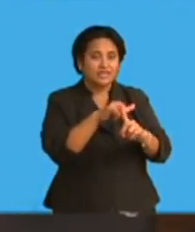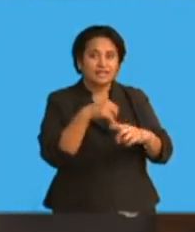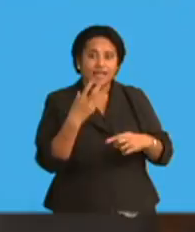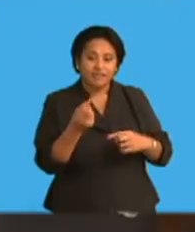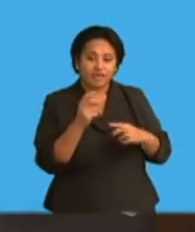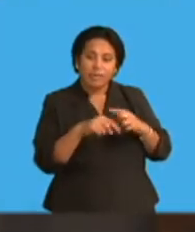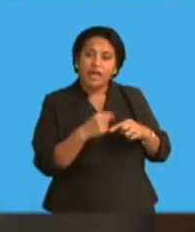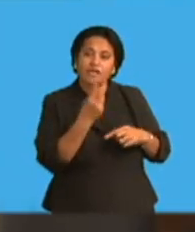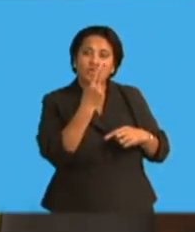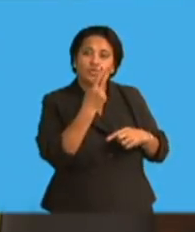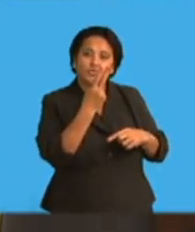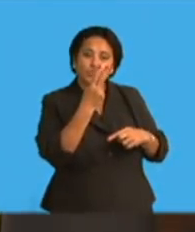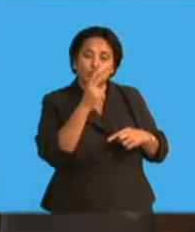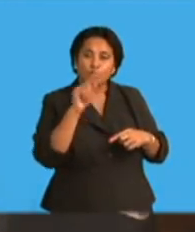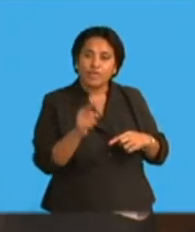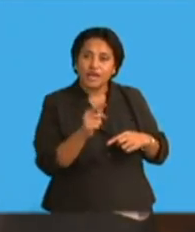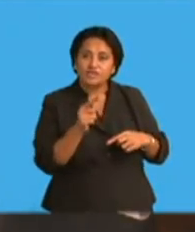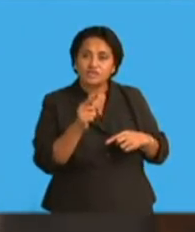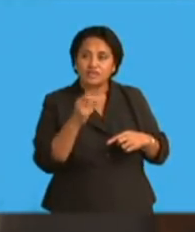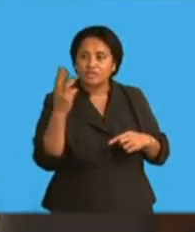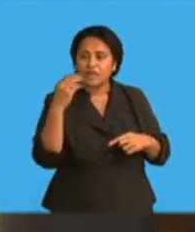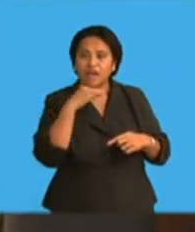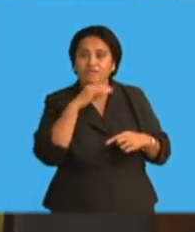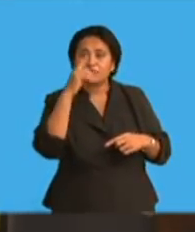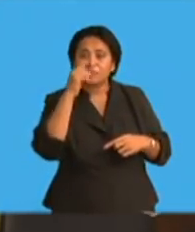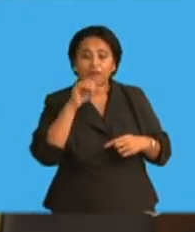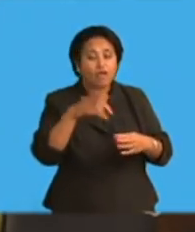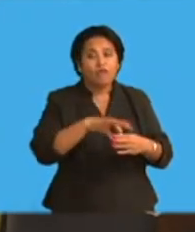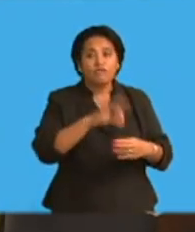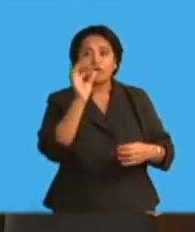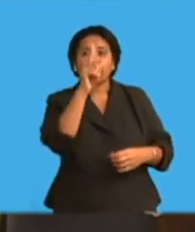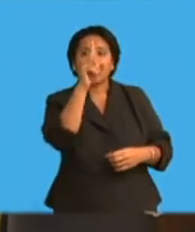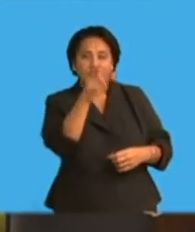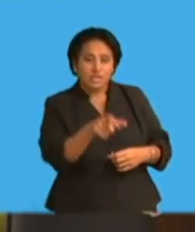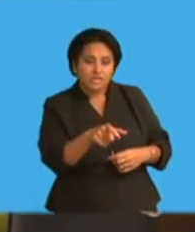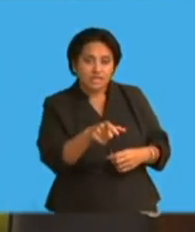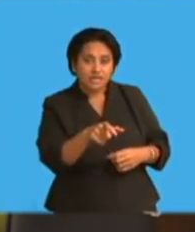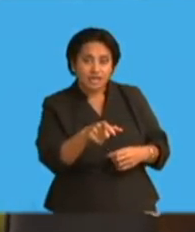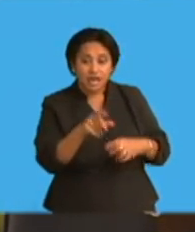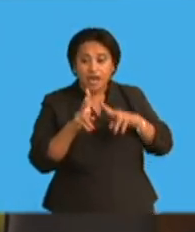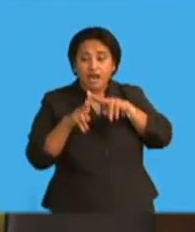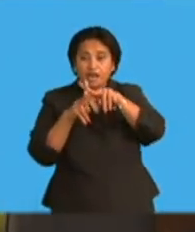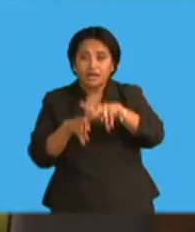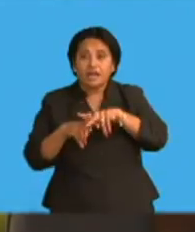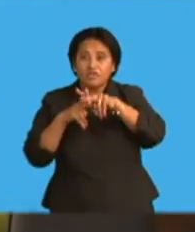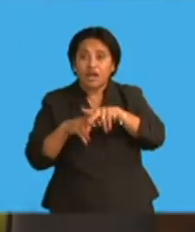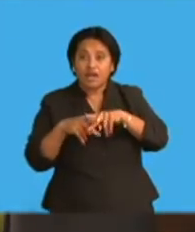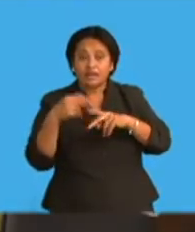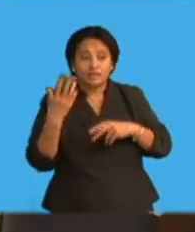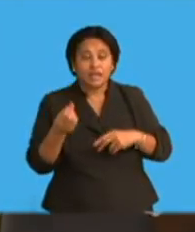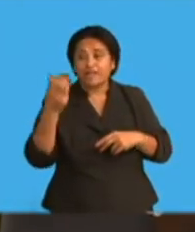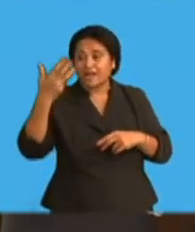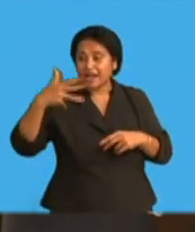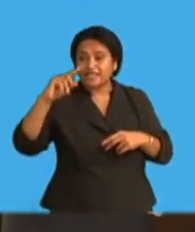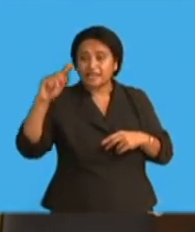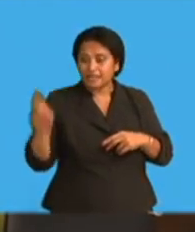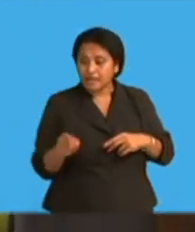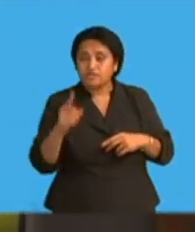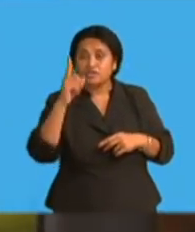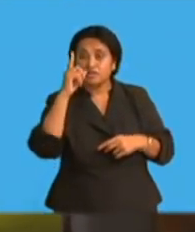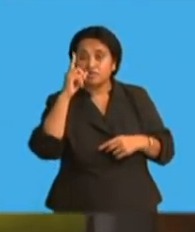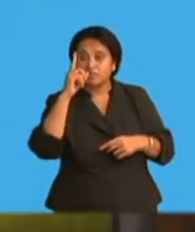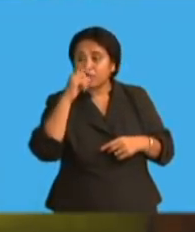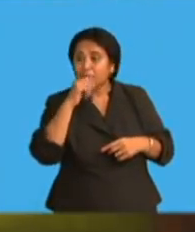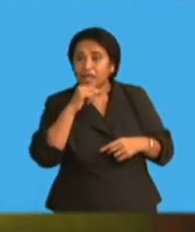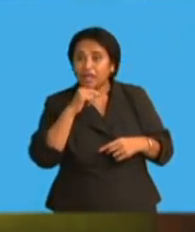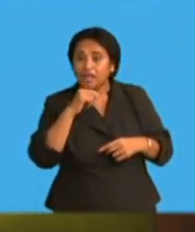3,300 people. They voted for one person. The province of Danroga had 19,000 voters. They voted for one person. Is that